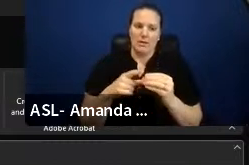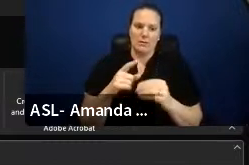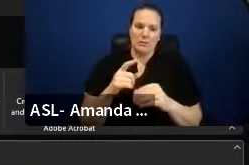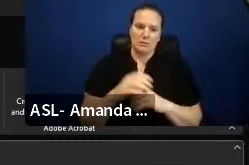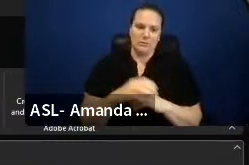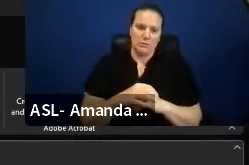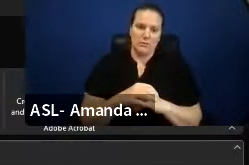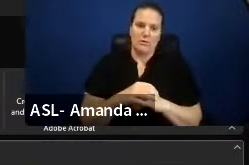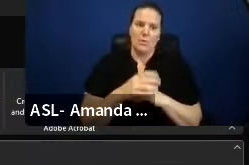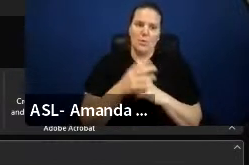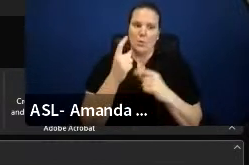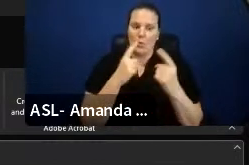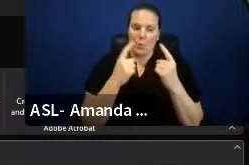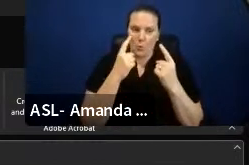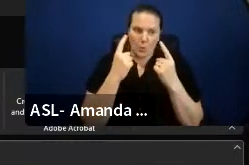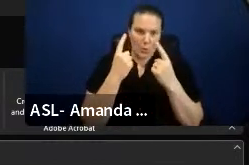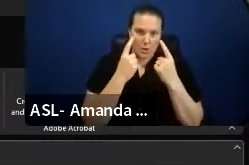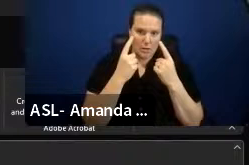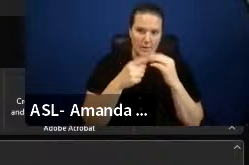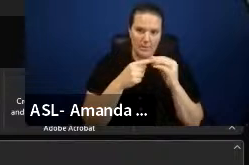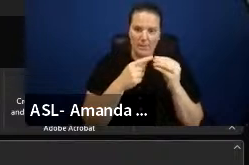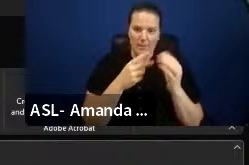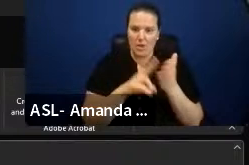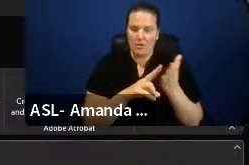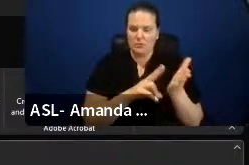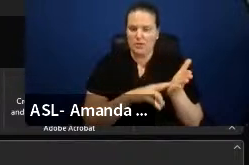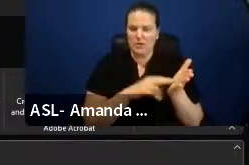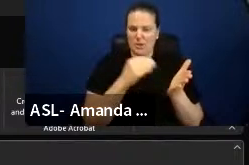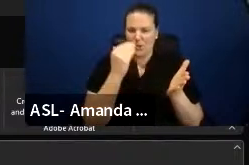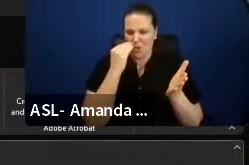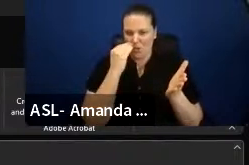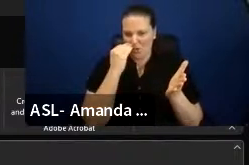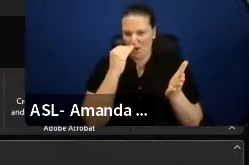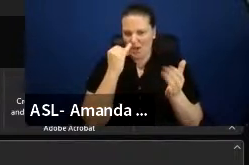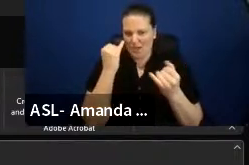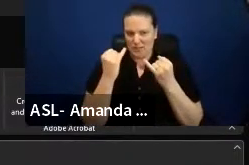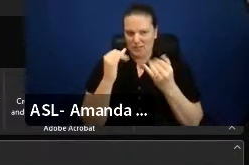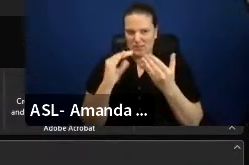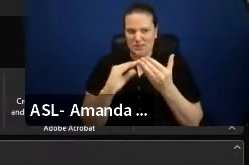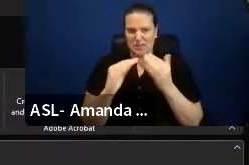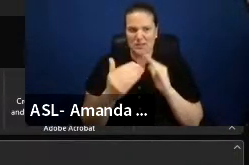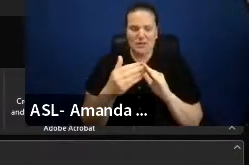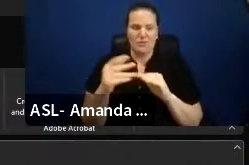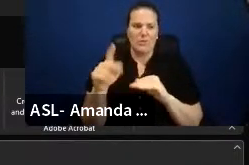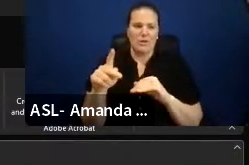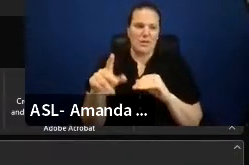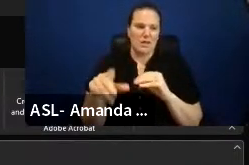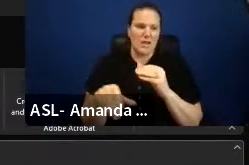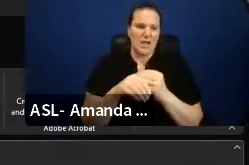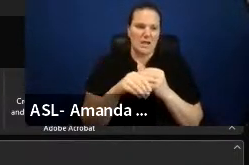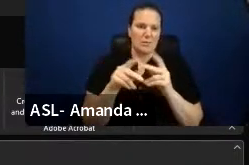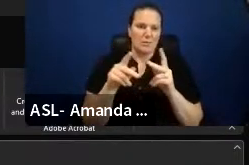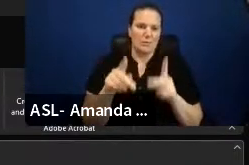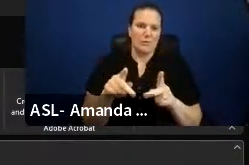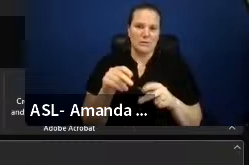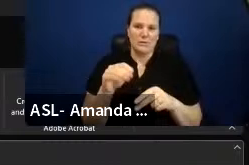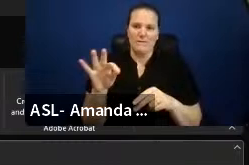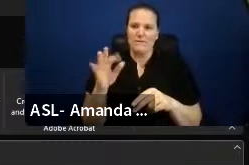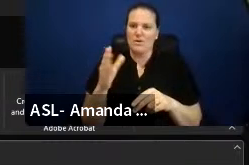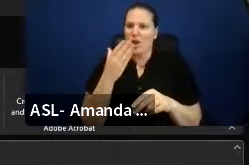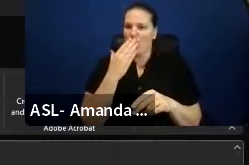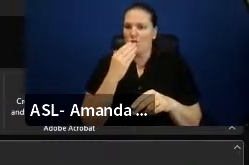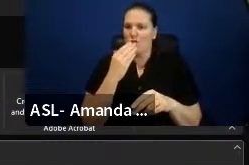about the contracts, I know there are little ideas, like the city of Portland has added a person of color with